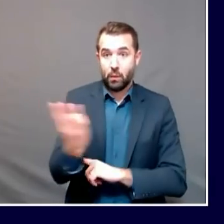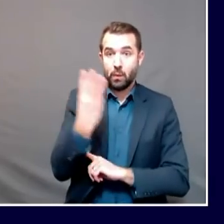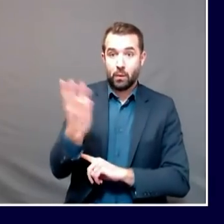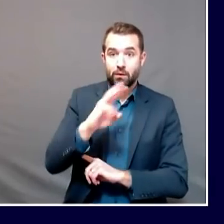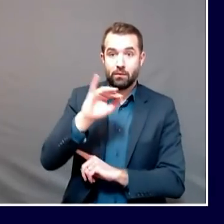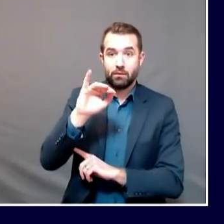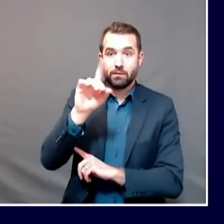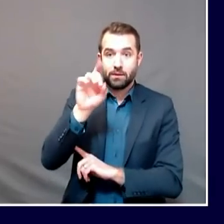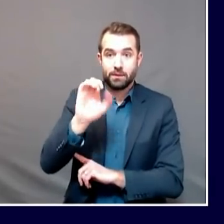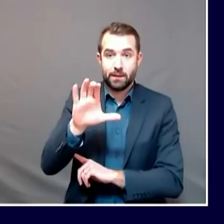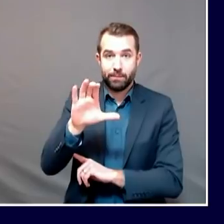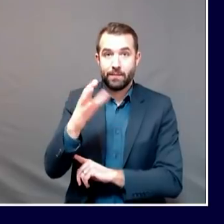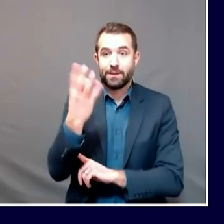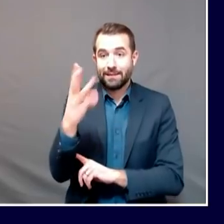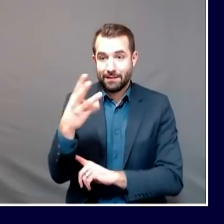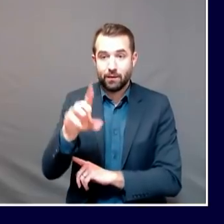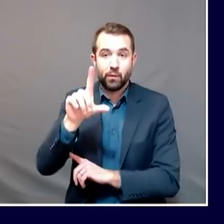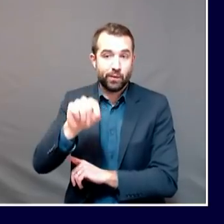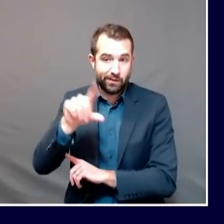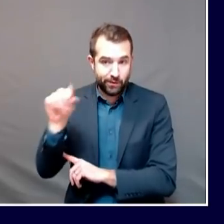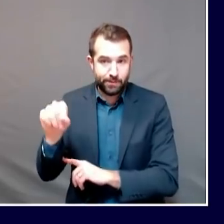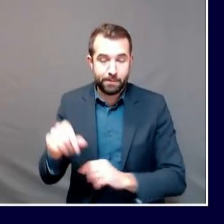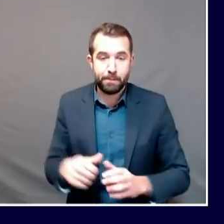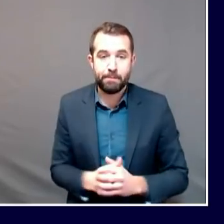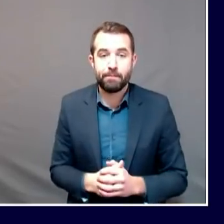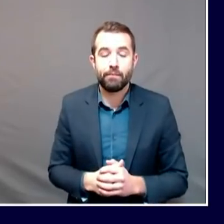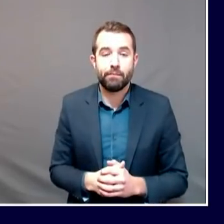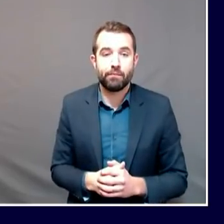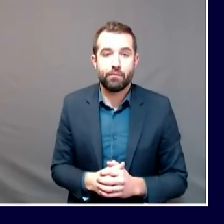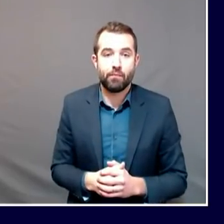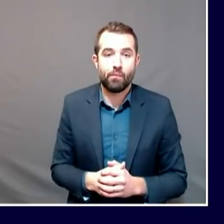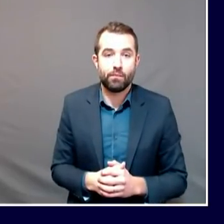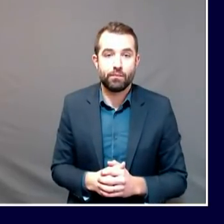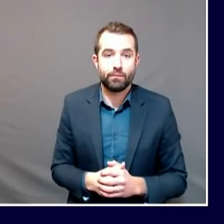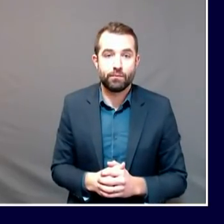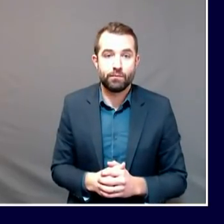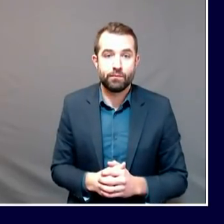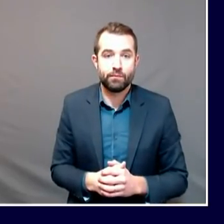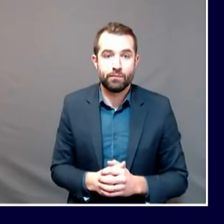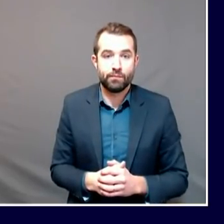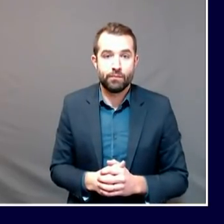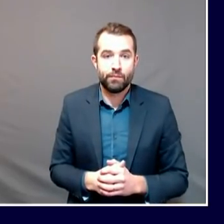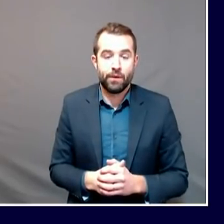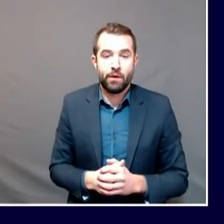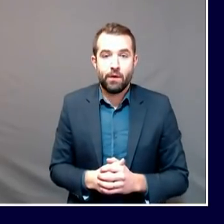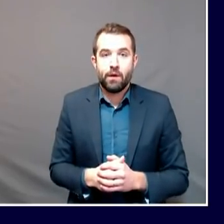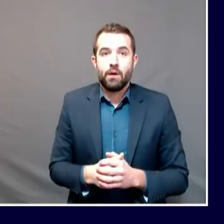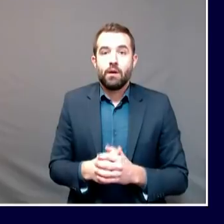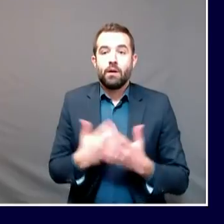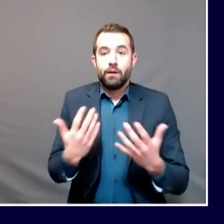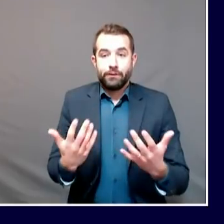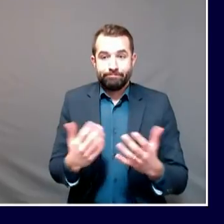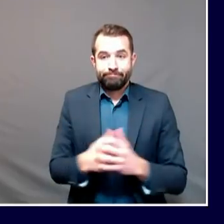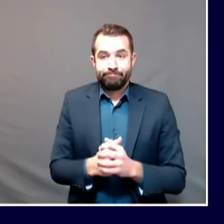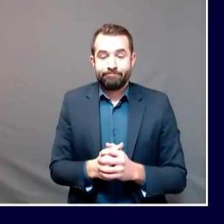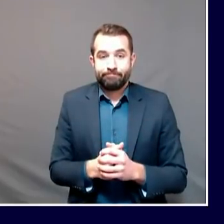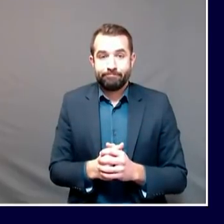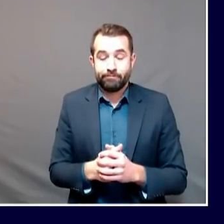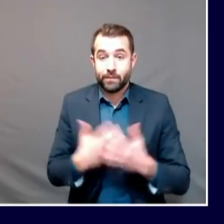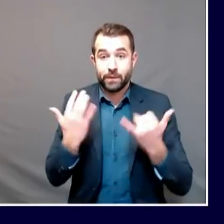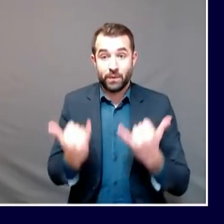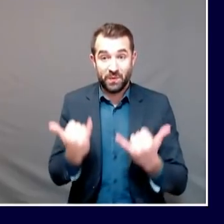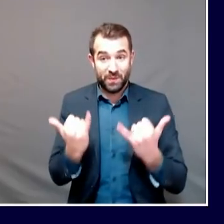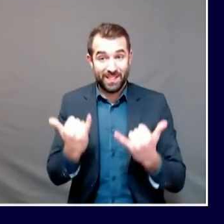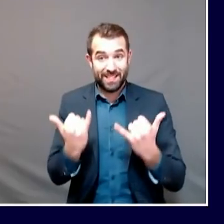December 16th, 2020. And I begin, as I often do these days, with today's briefing